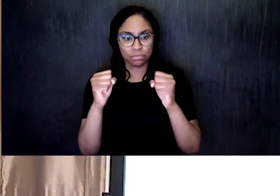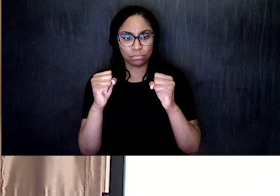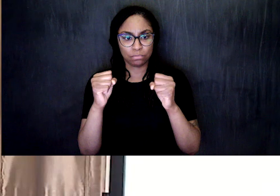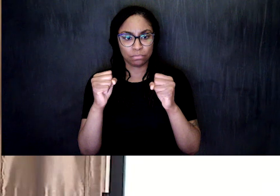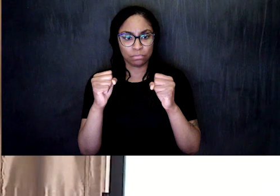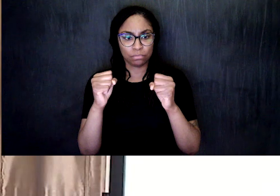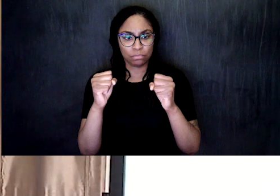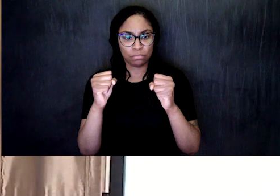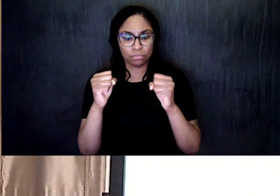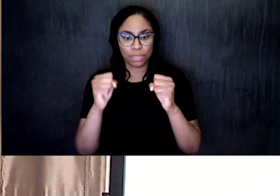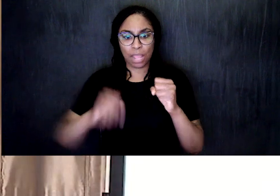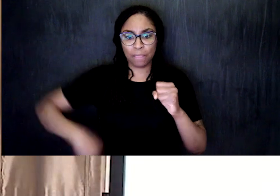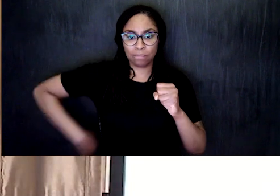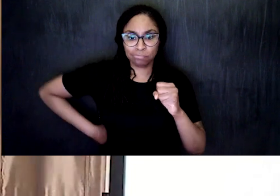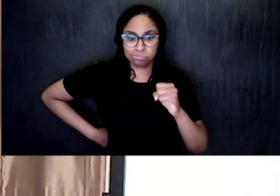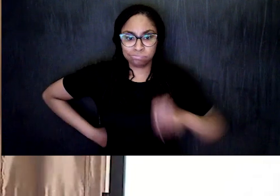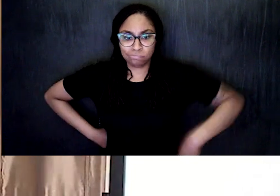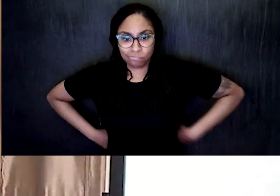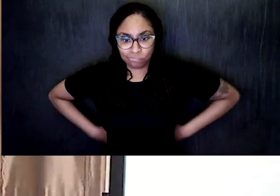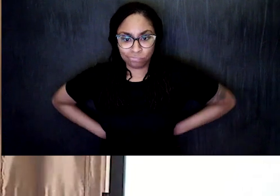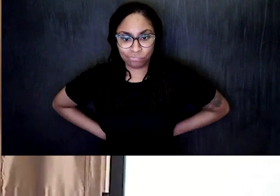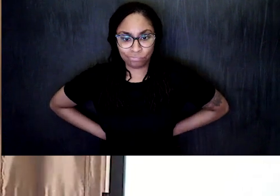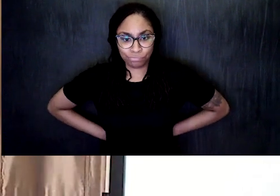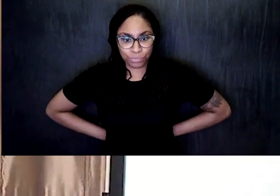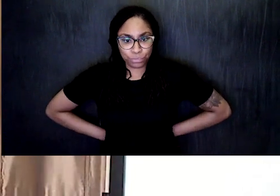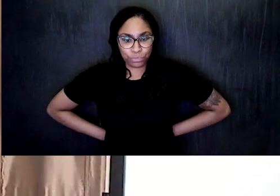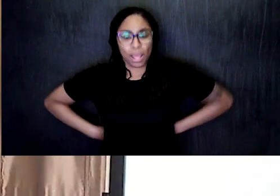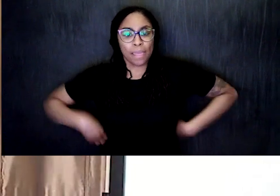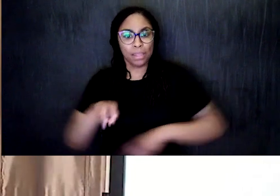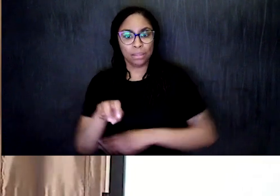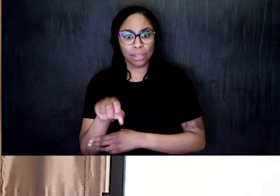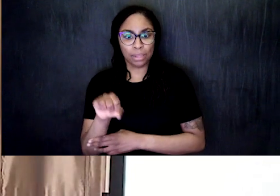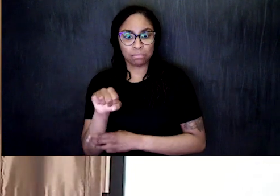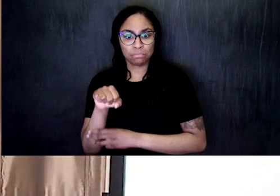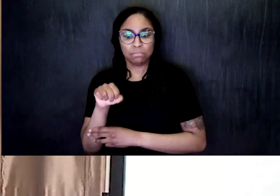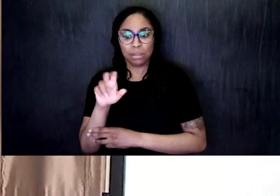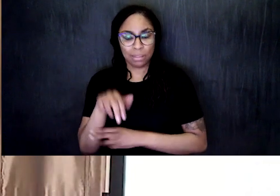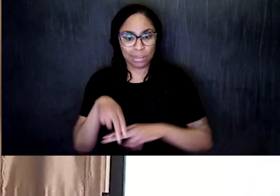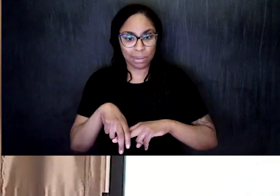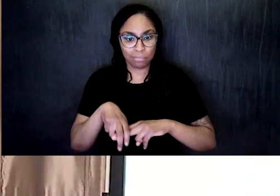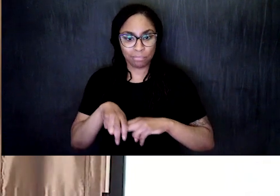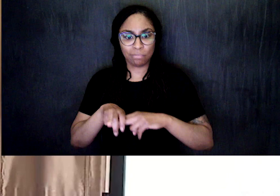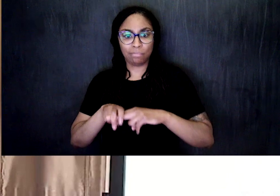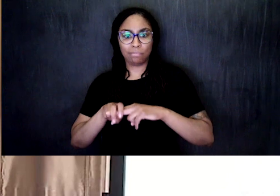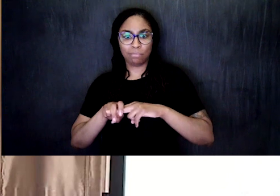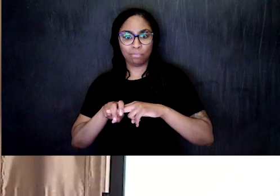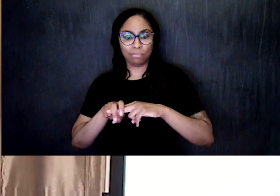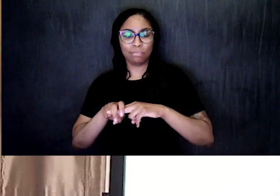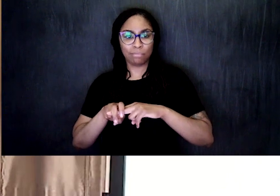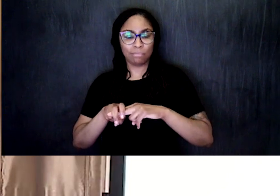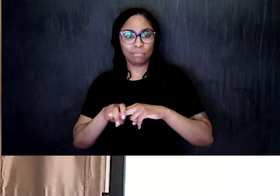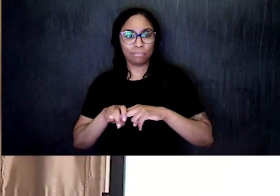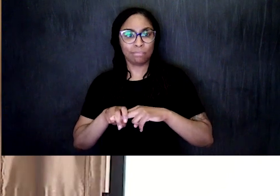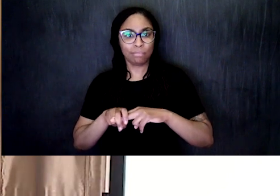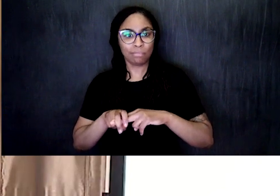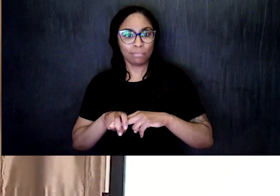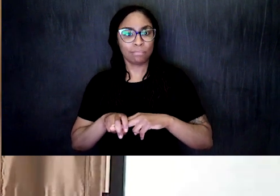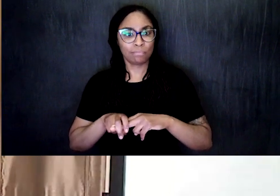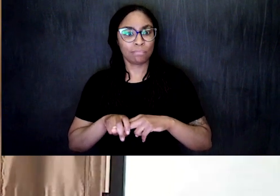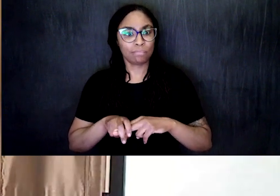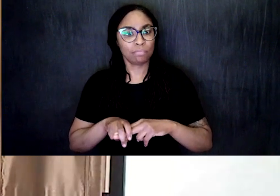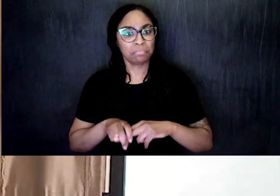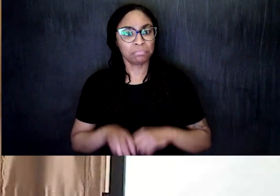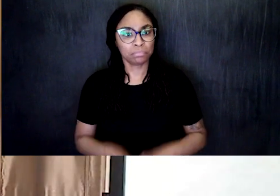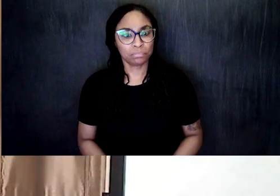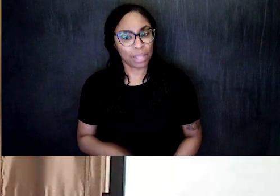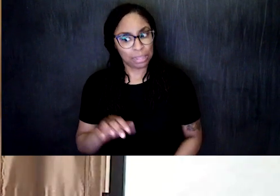here and press into the fist just to release that lower back. A little massage here. Because I don't know about you, but I think